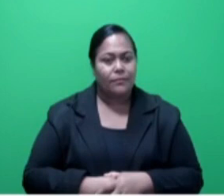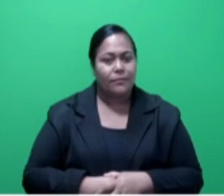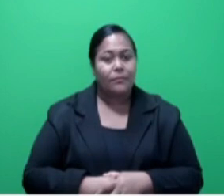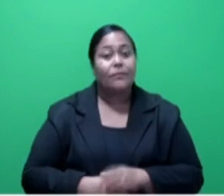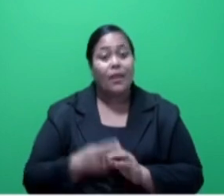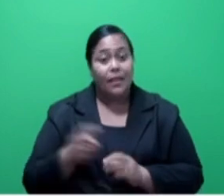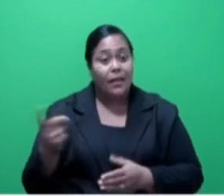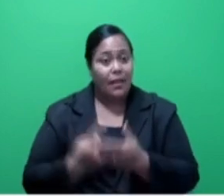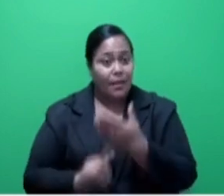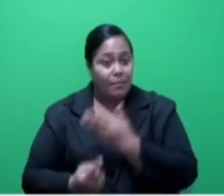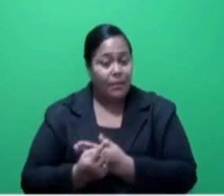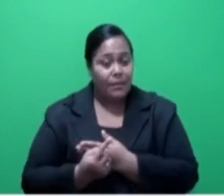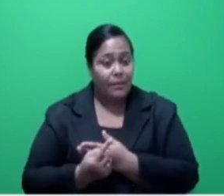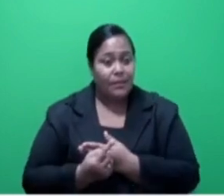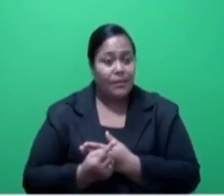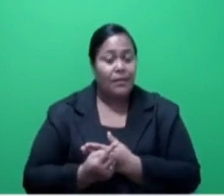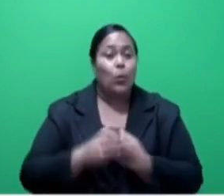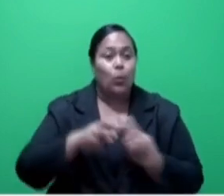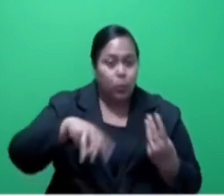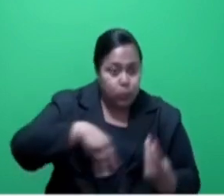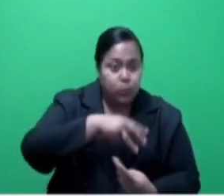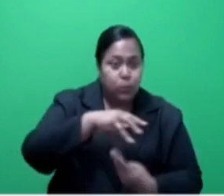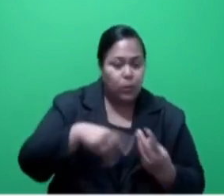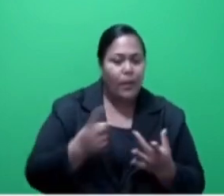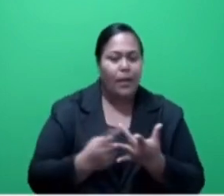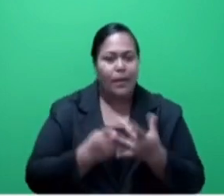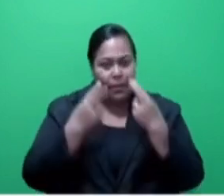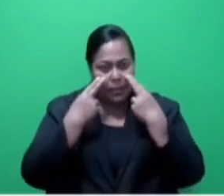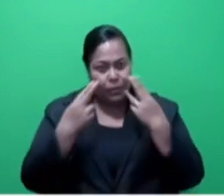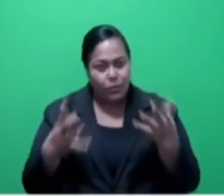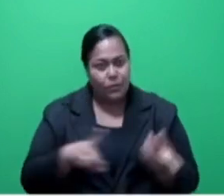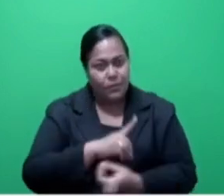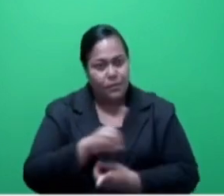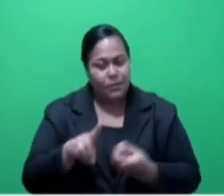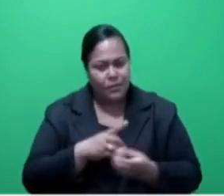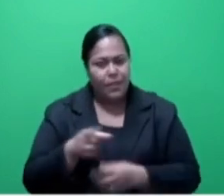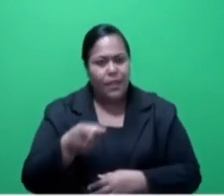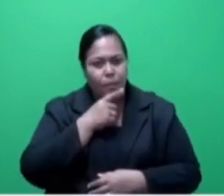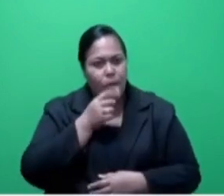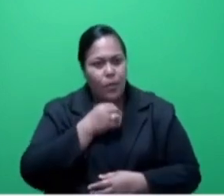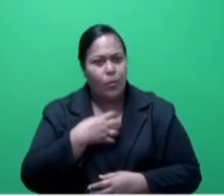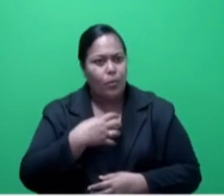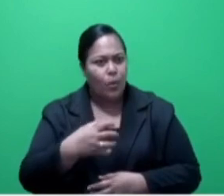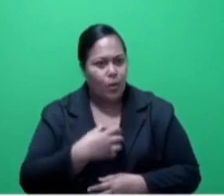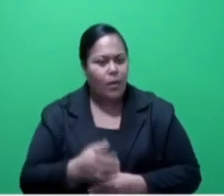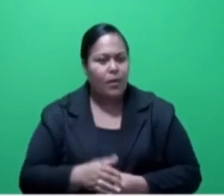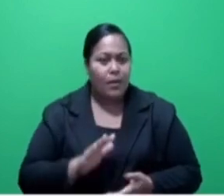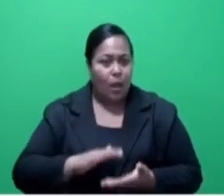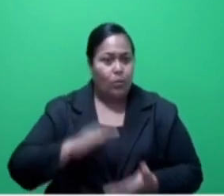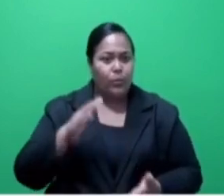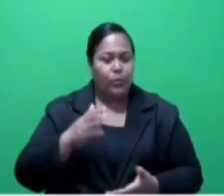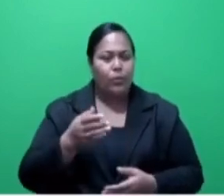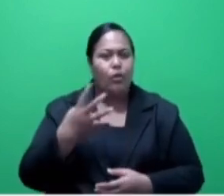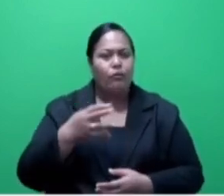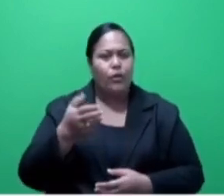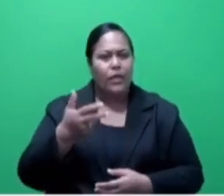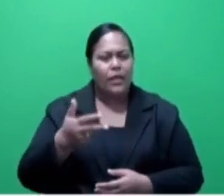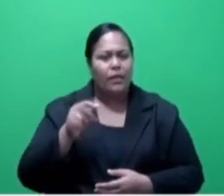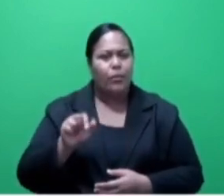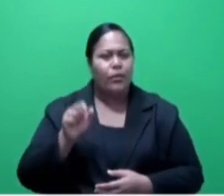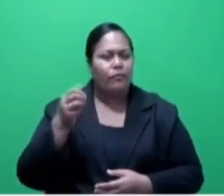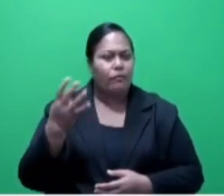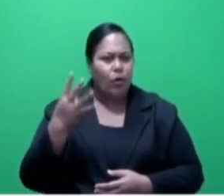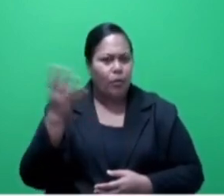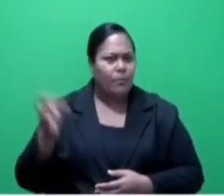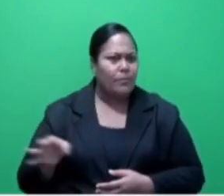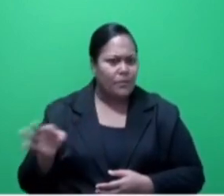Winston and many other natural disasters. And with additional borrowing, our debt to GDP ratio rose to 48.4% in 2018-2019.